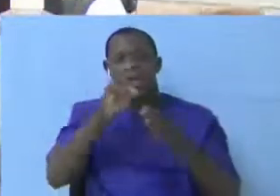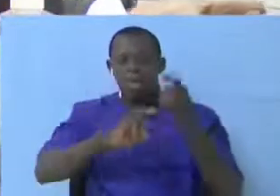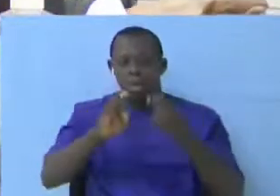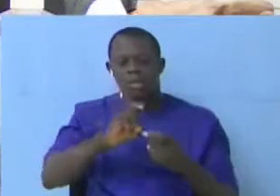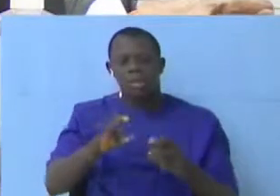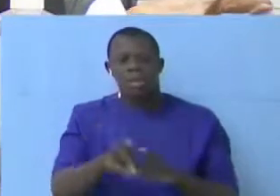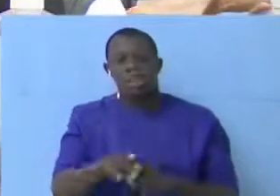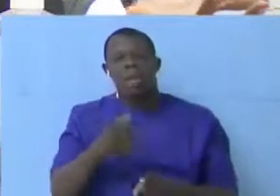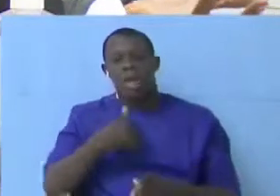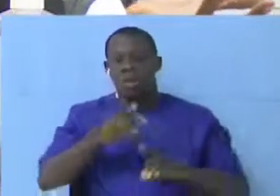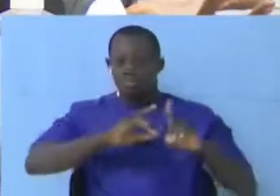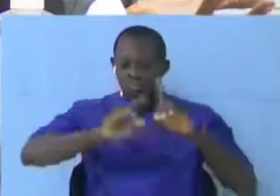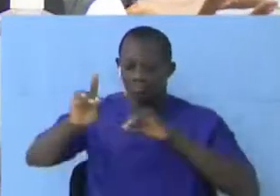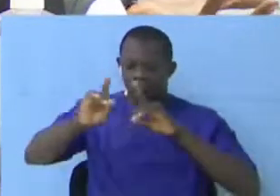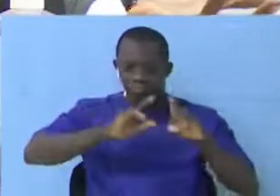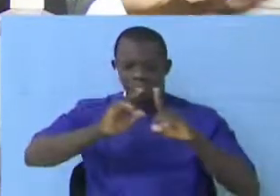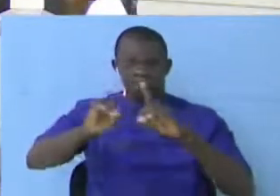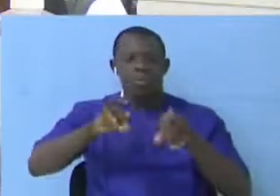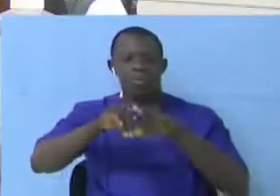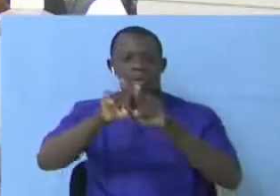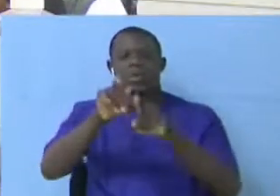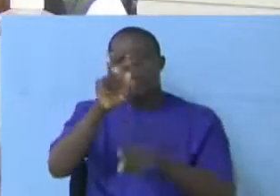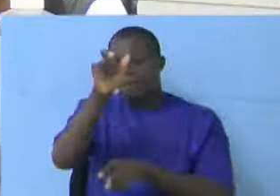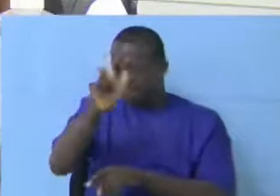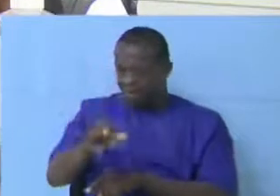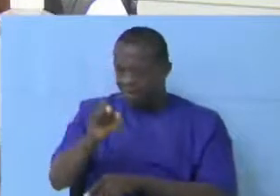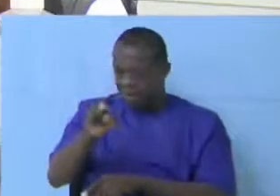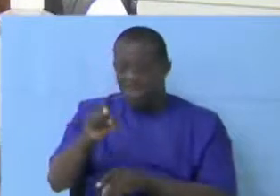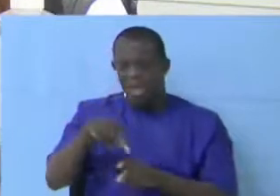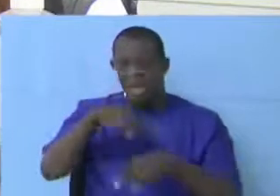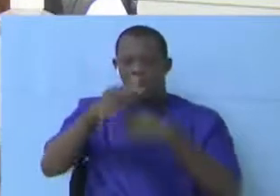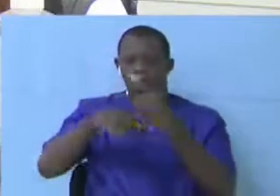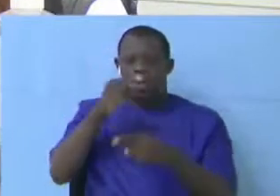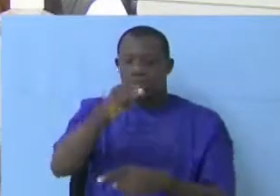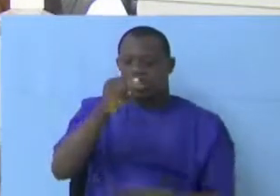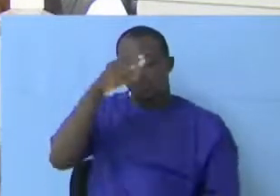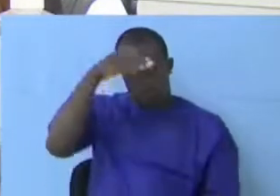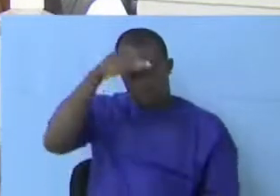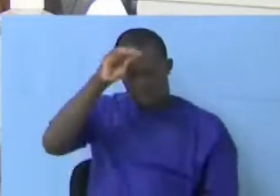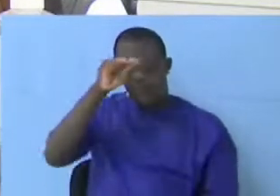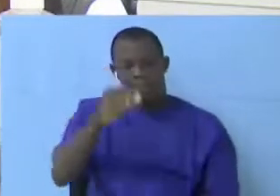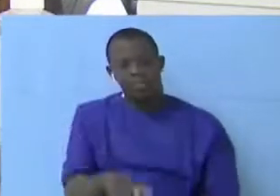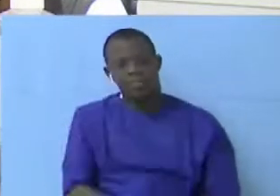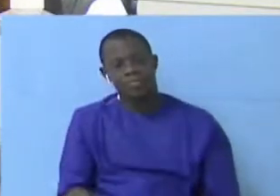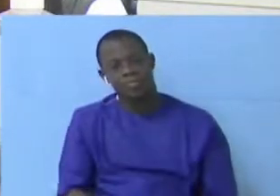So I will discuss with this guy about this boy. And